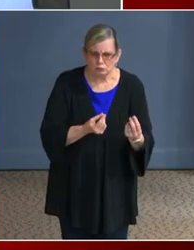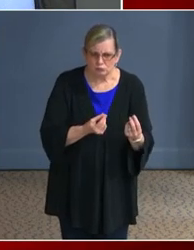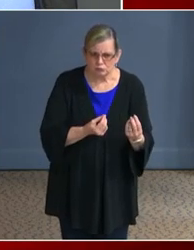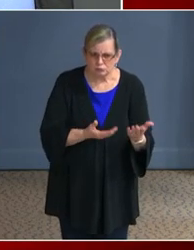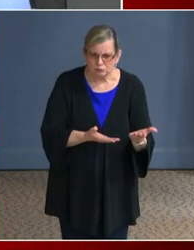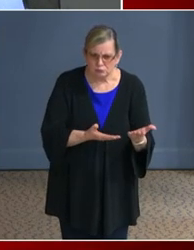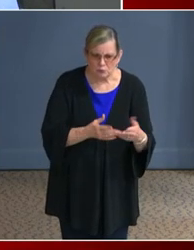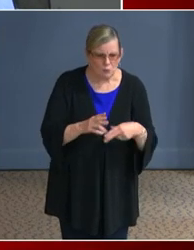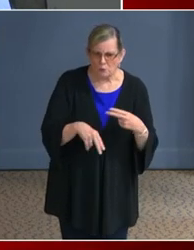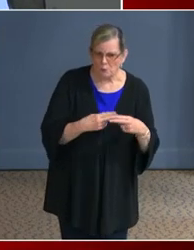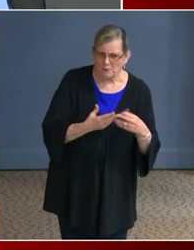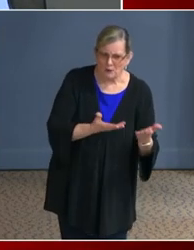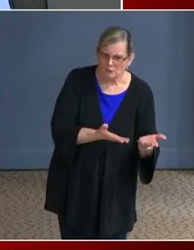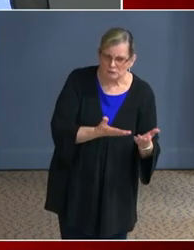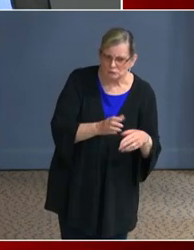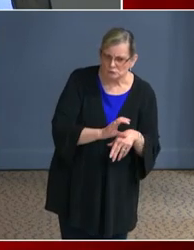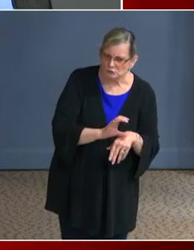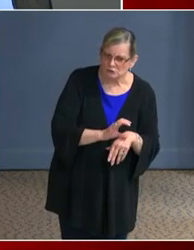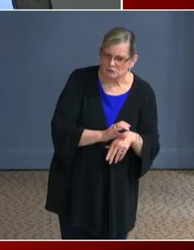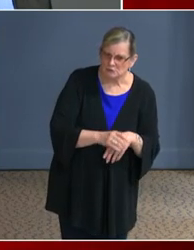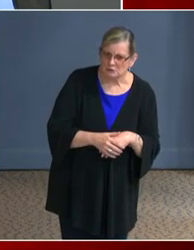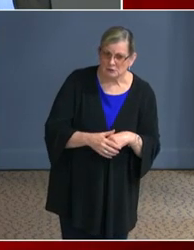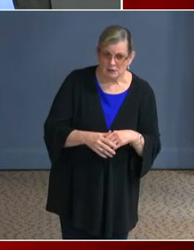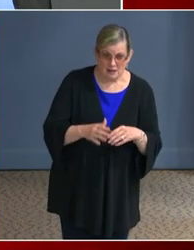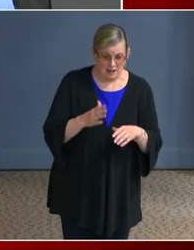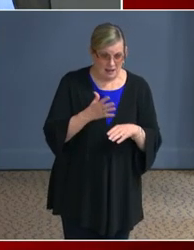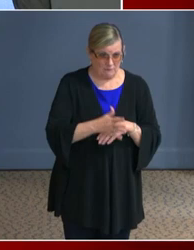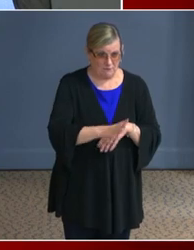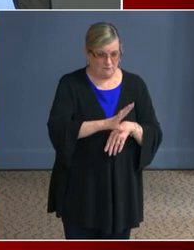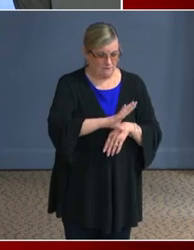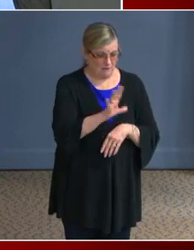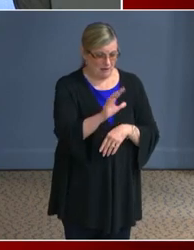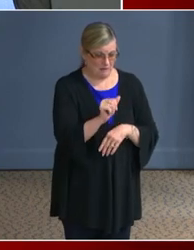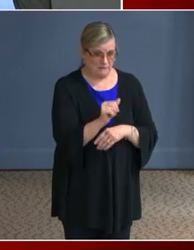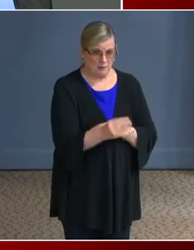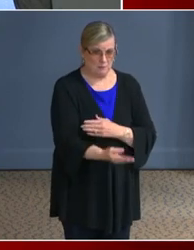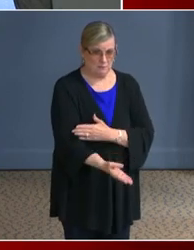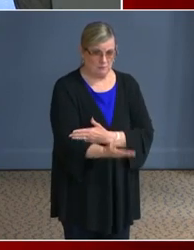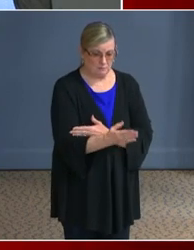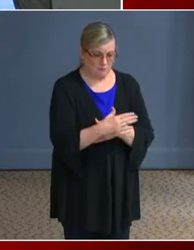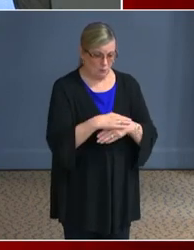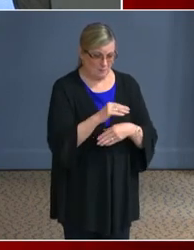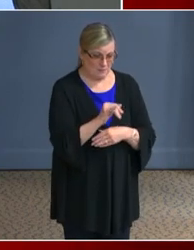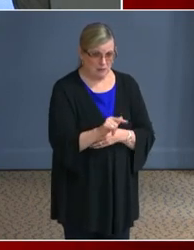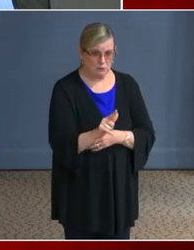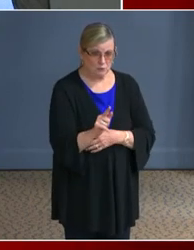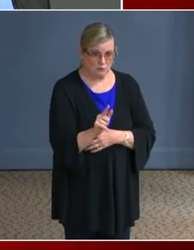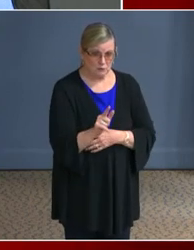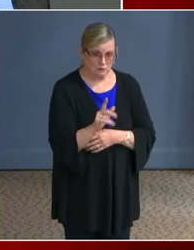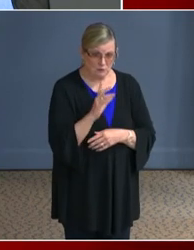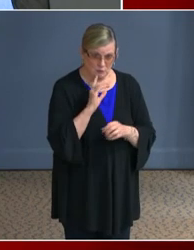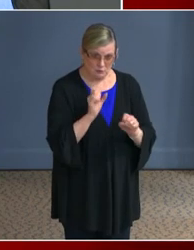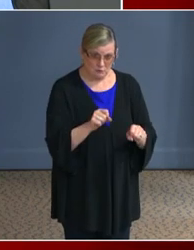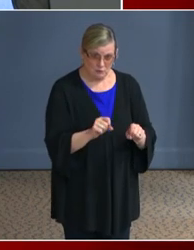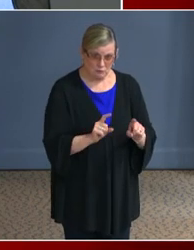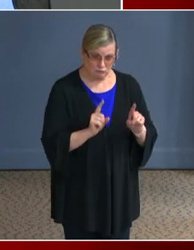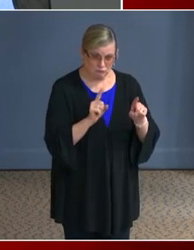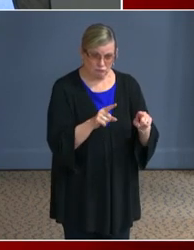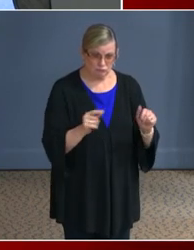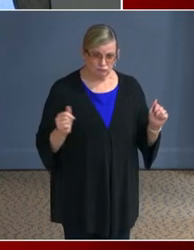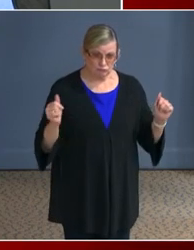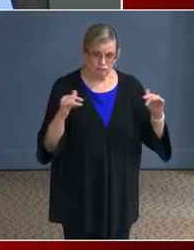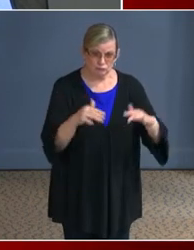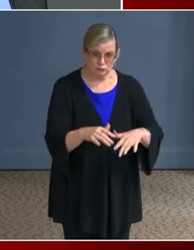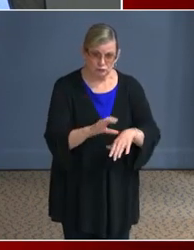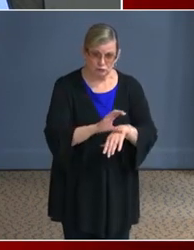them? Will they, after 5 a.m. on May 21st, will they be able to go and conduct